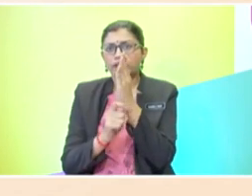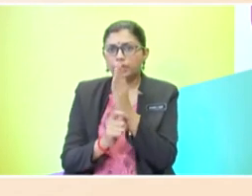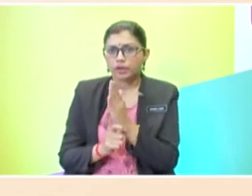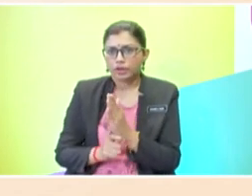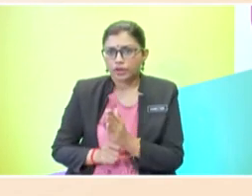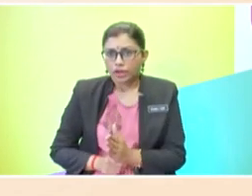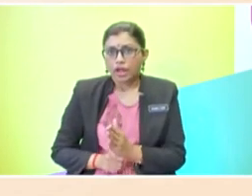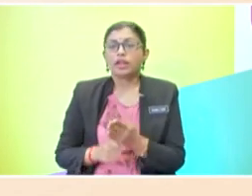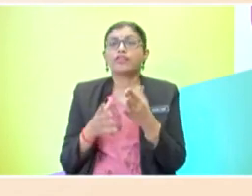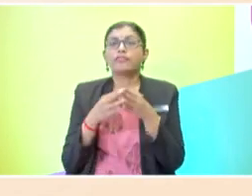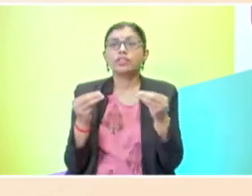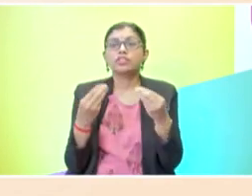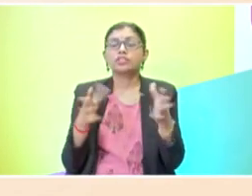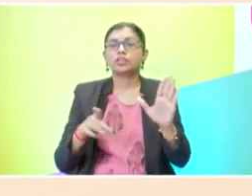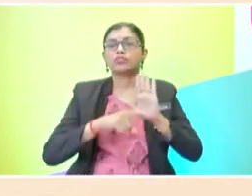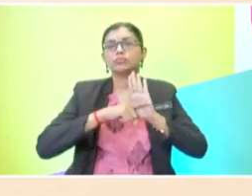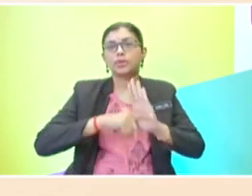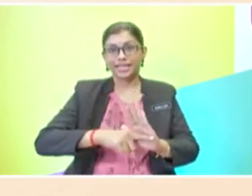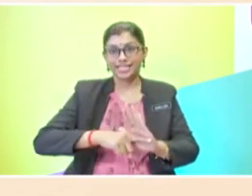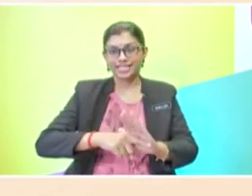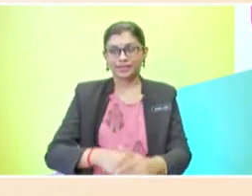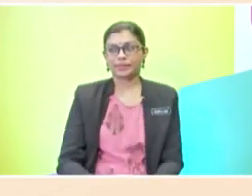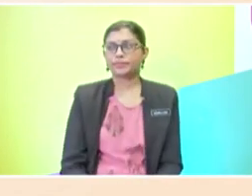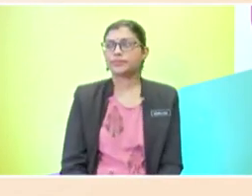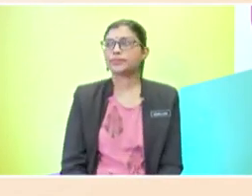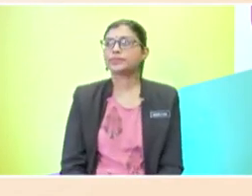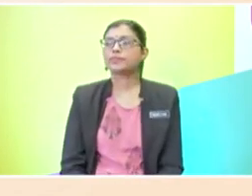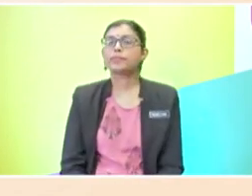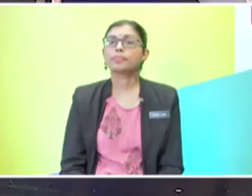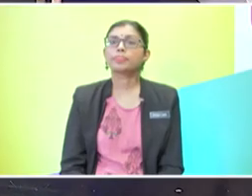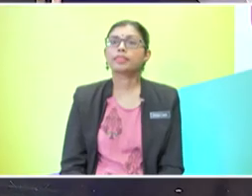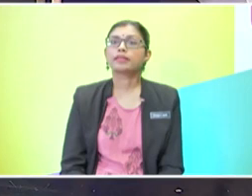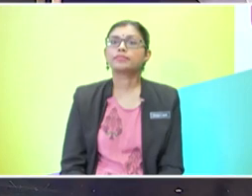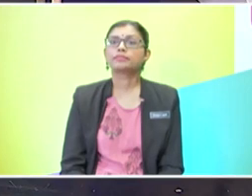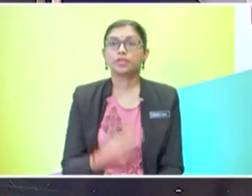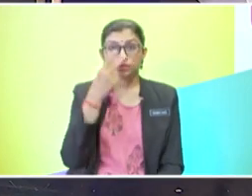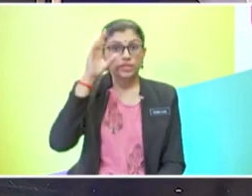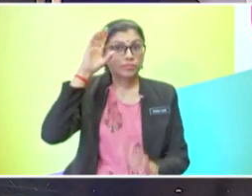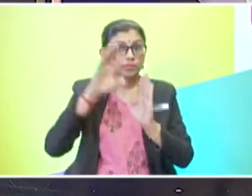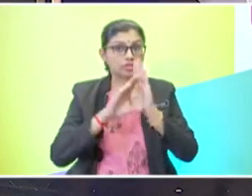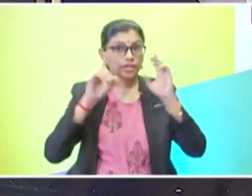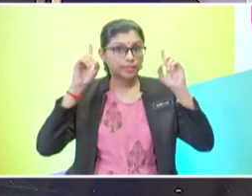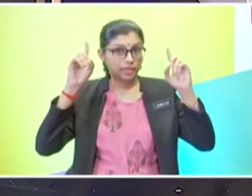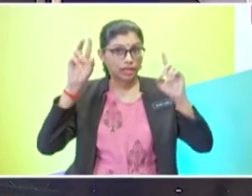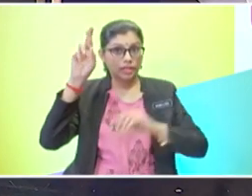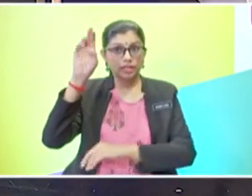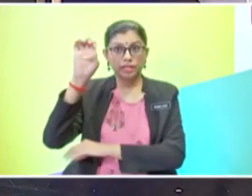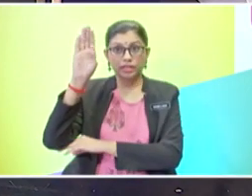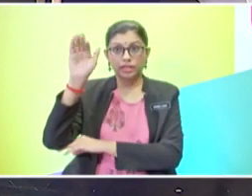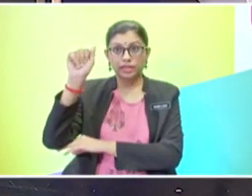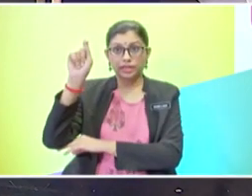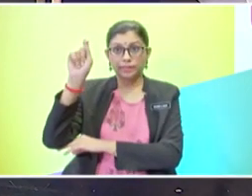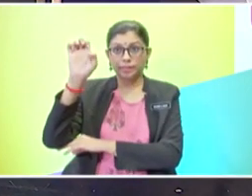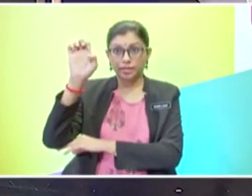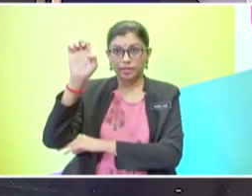a purchase of goods. For example, you see the LCD projector, okay, in the screen. So, they give you rebate for, let's say it is